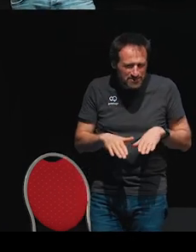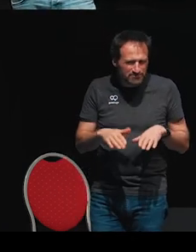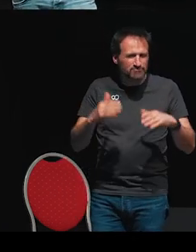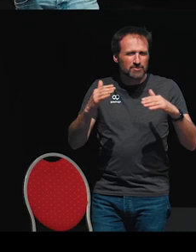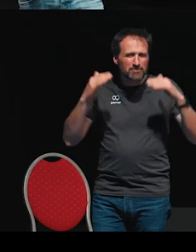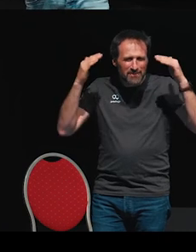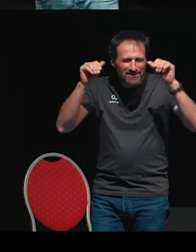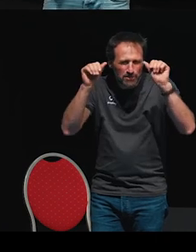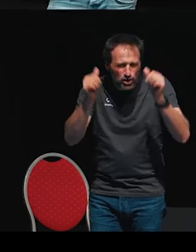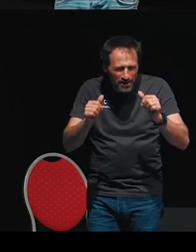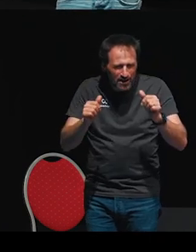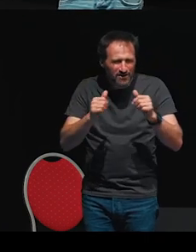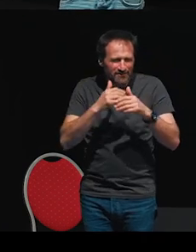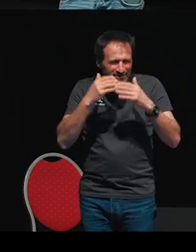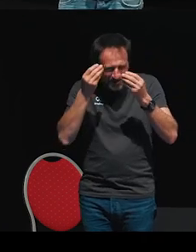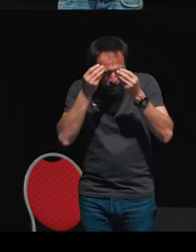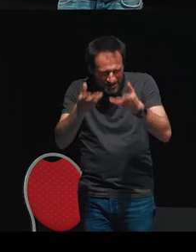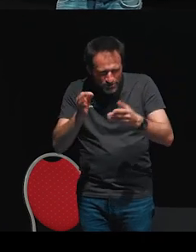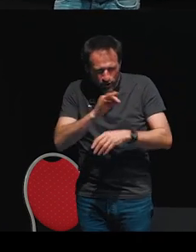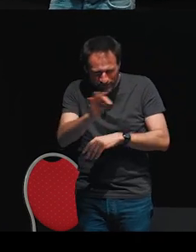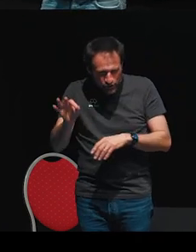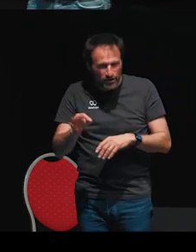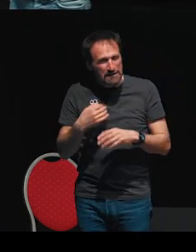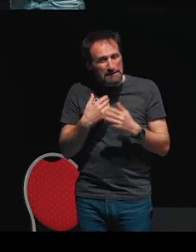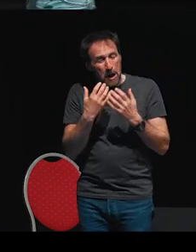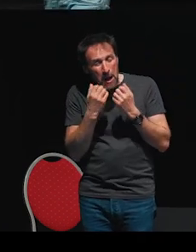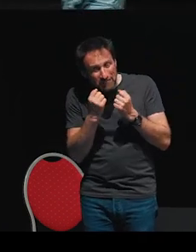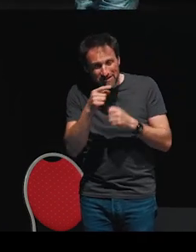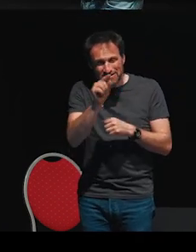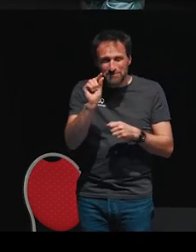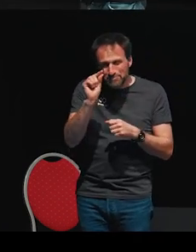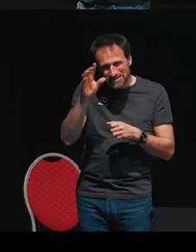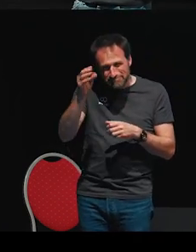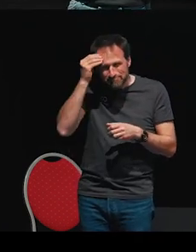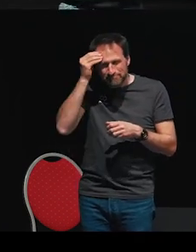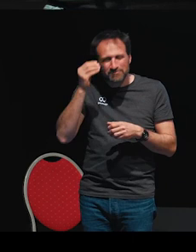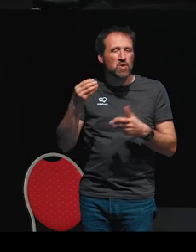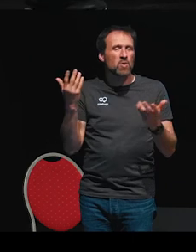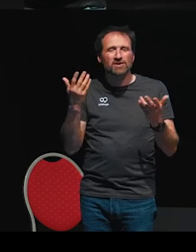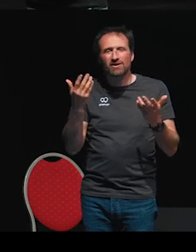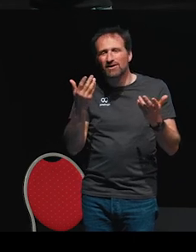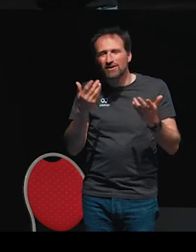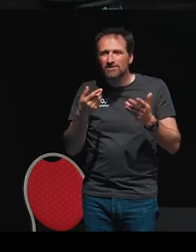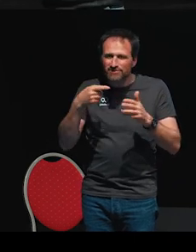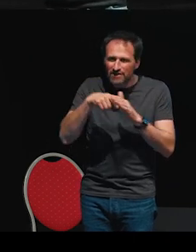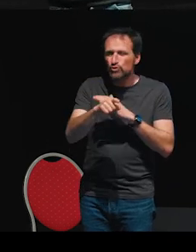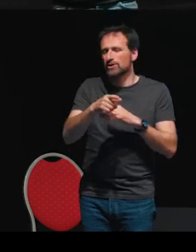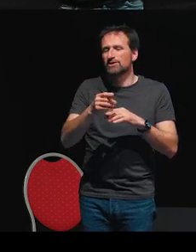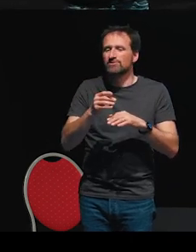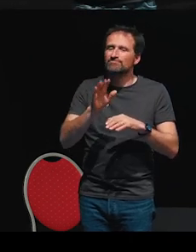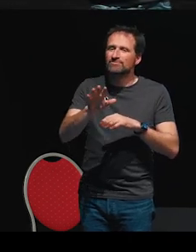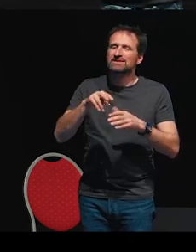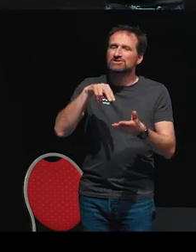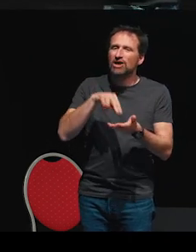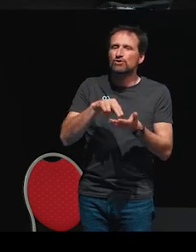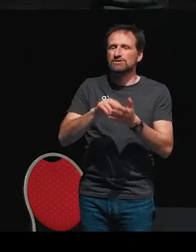you. I hope that you can get something out of it. I hope that you will manage state in a better way now